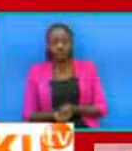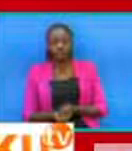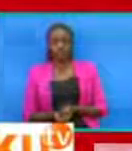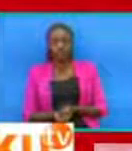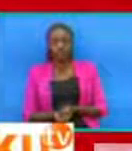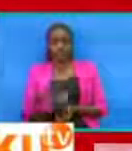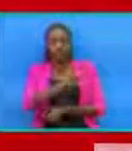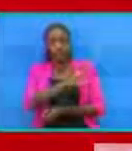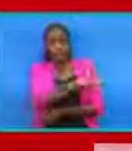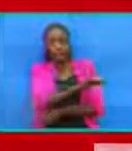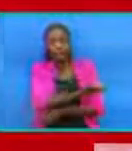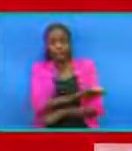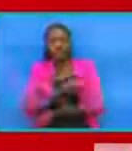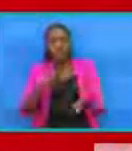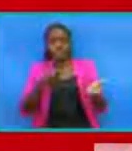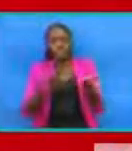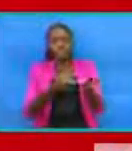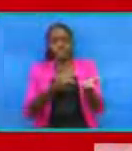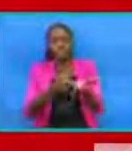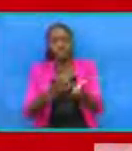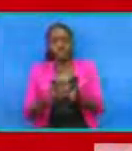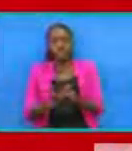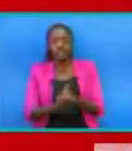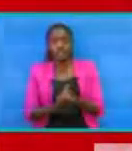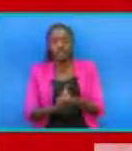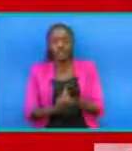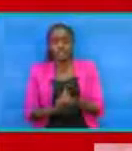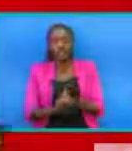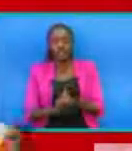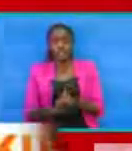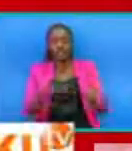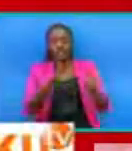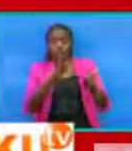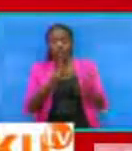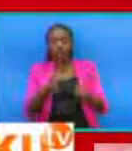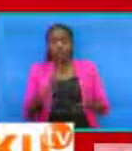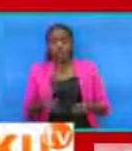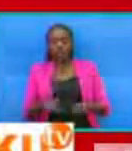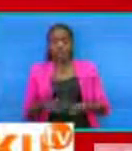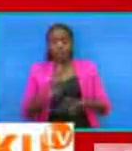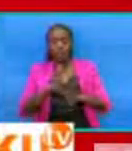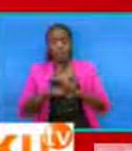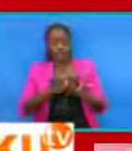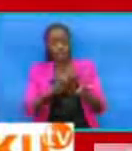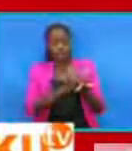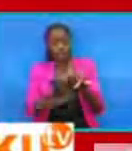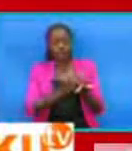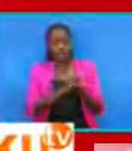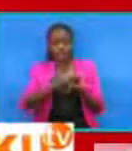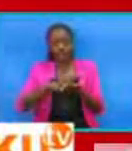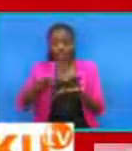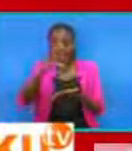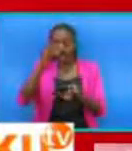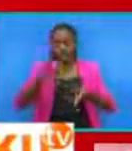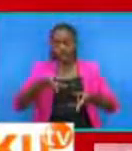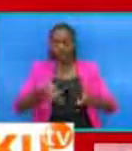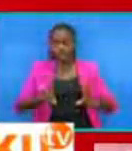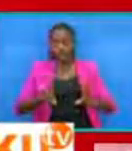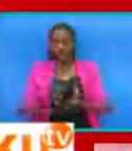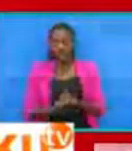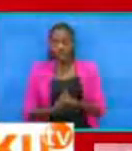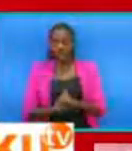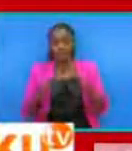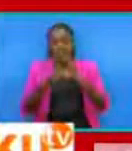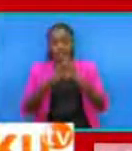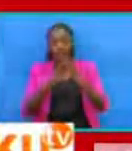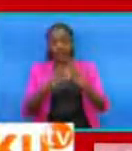technology. So in terms of improving efficiency, even the running technique can be more